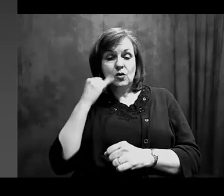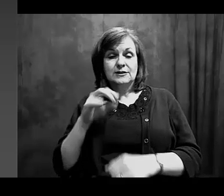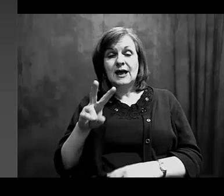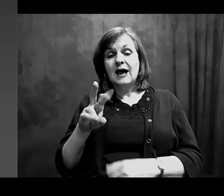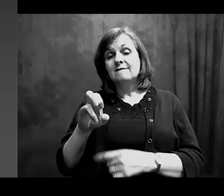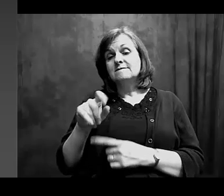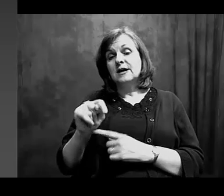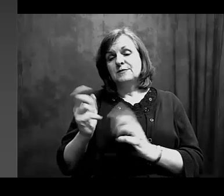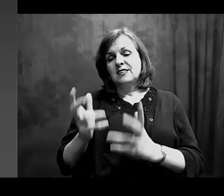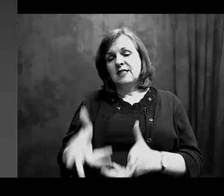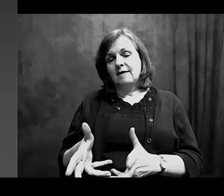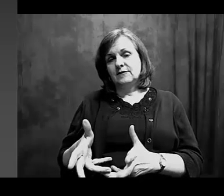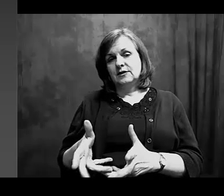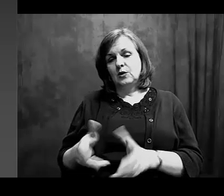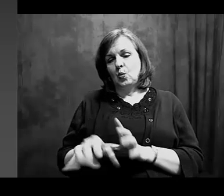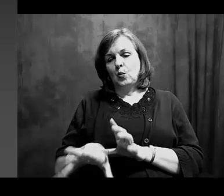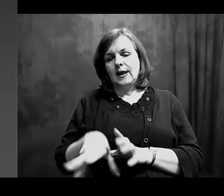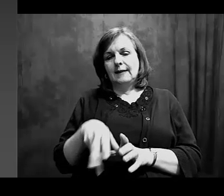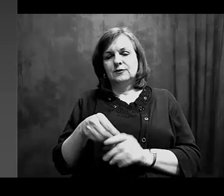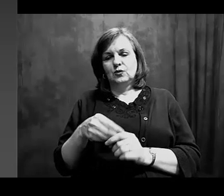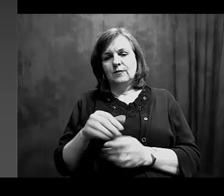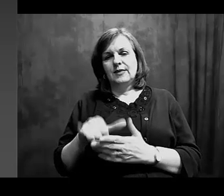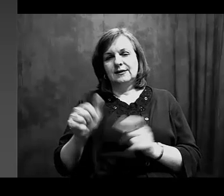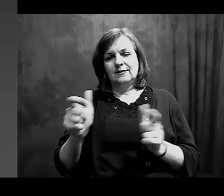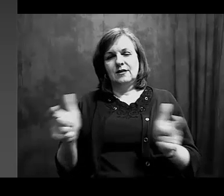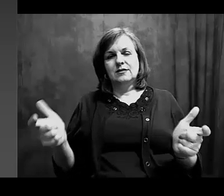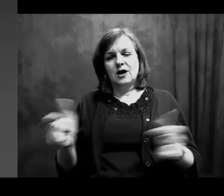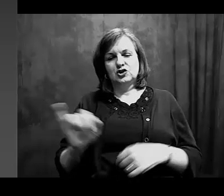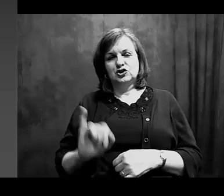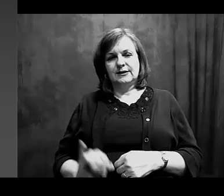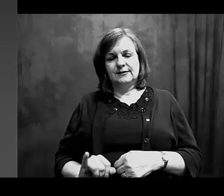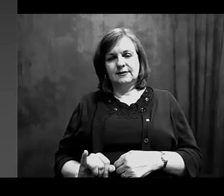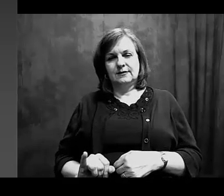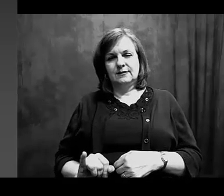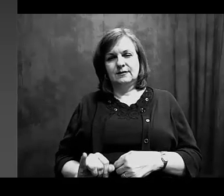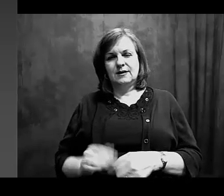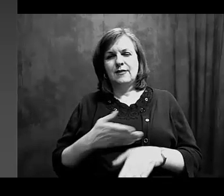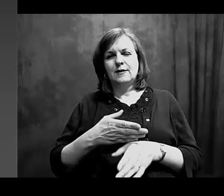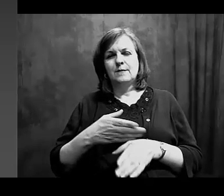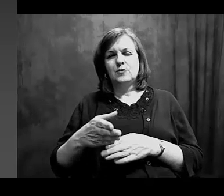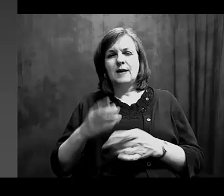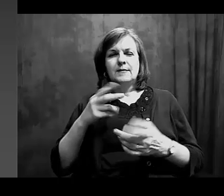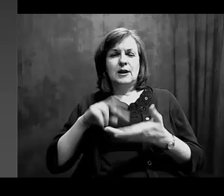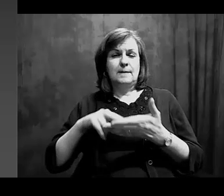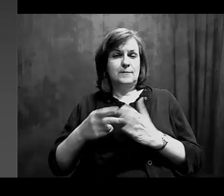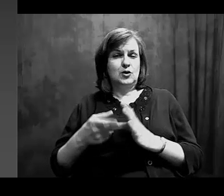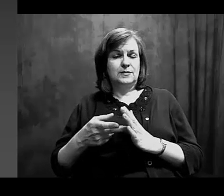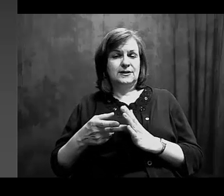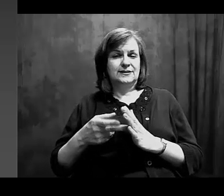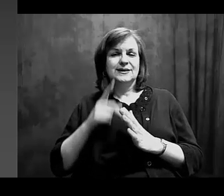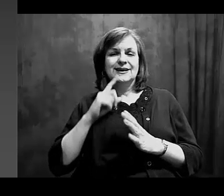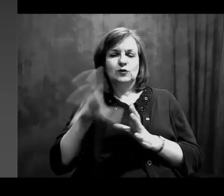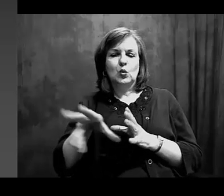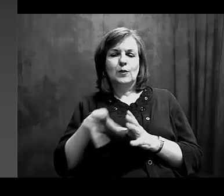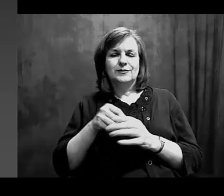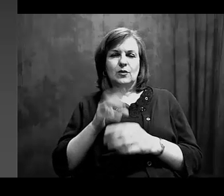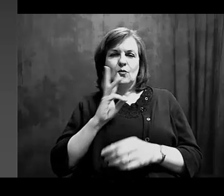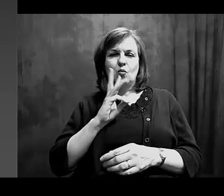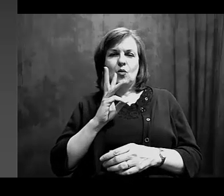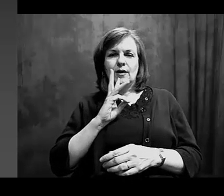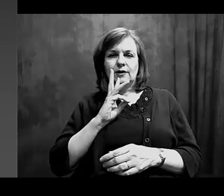thing. It has two parts. We saw the cecum and how it's going to help us